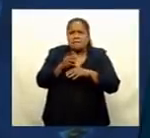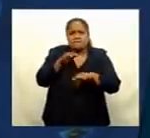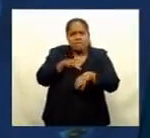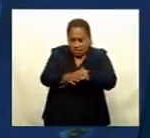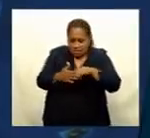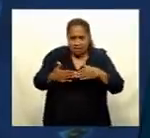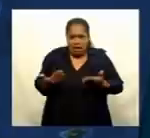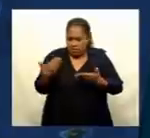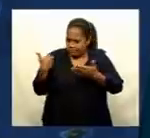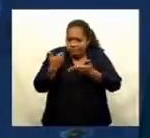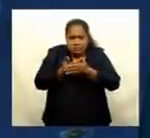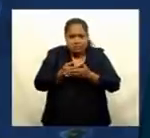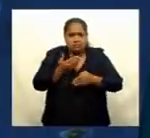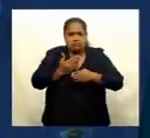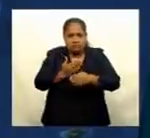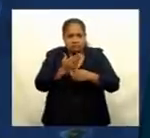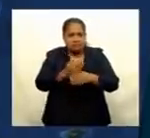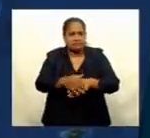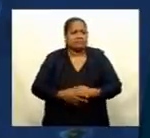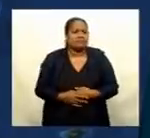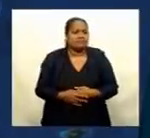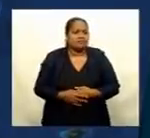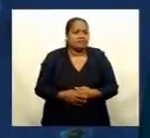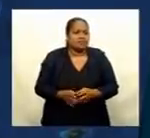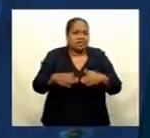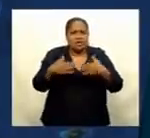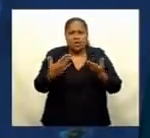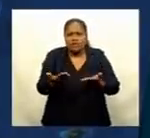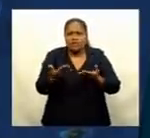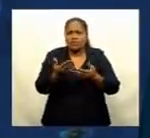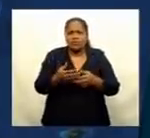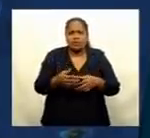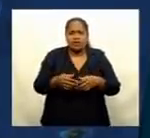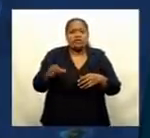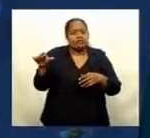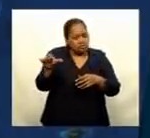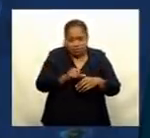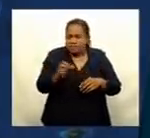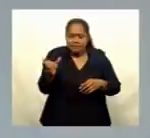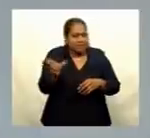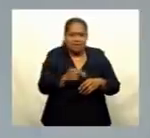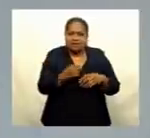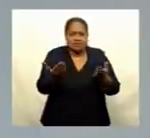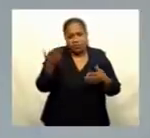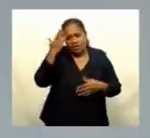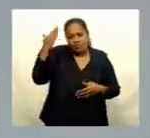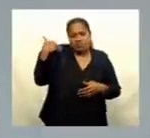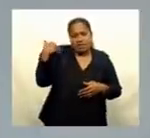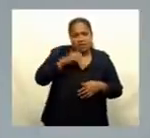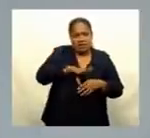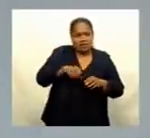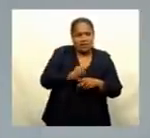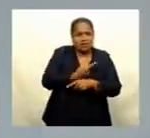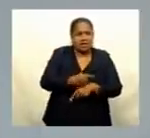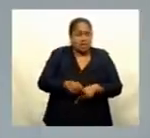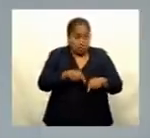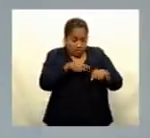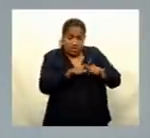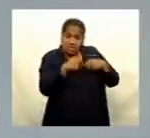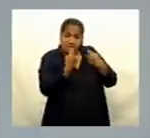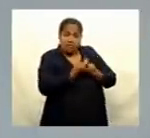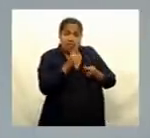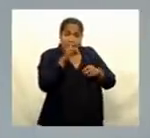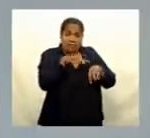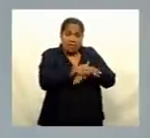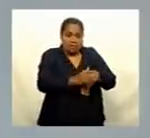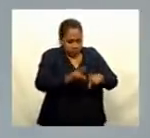an old record and permanently on replay mode, but it has to be done. So we're reminding people every week. Some of these guys haven't gone home for over a month now.